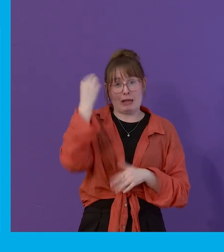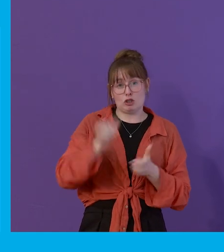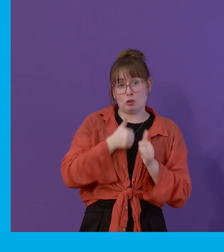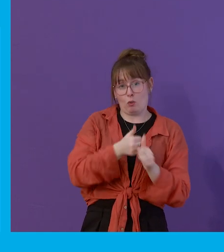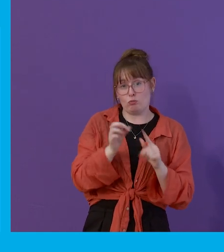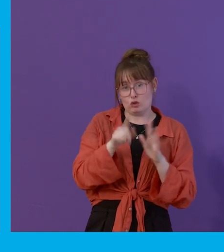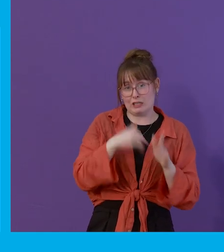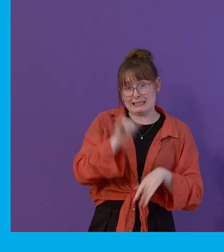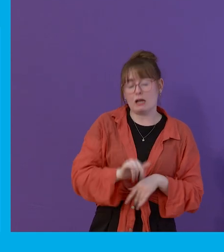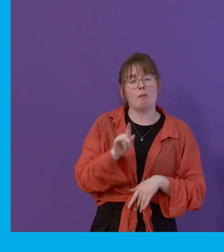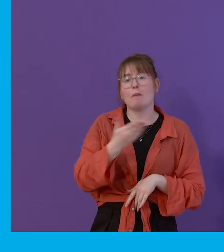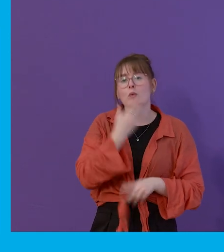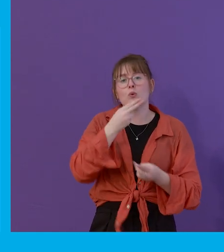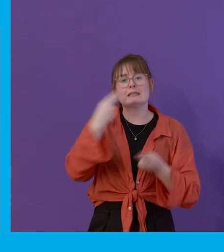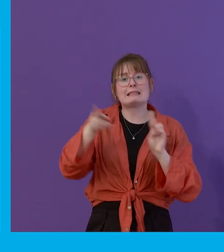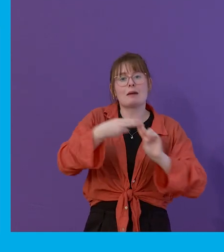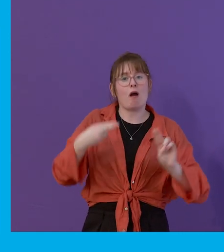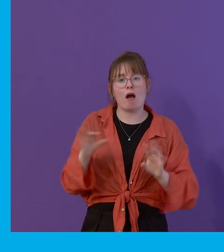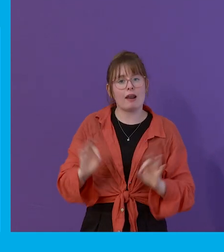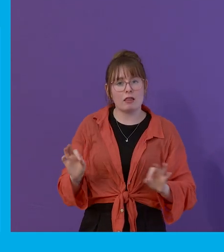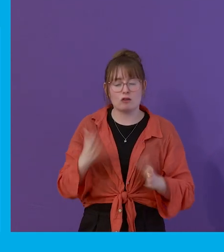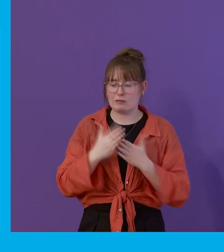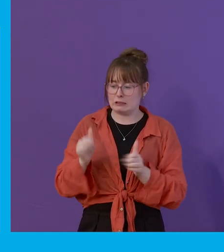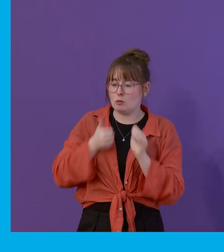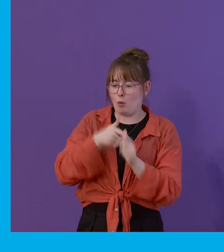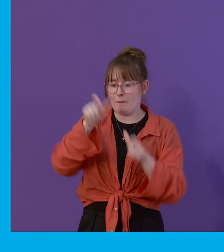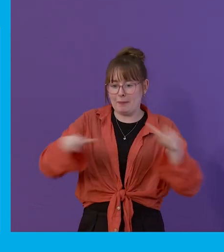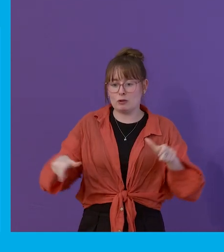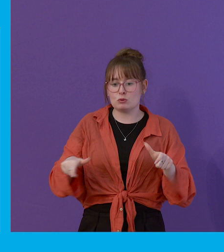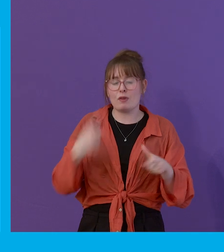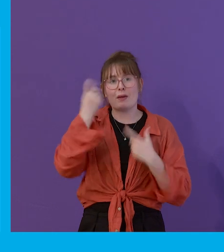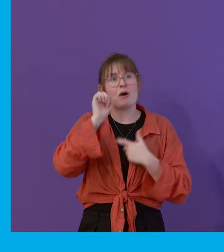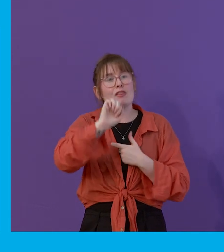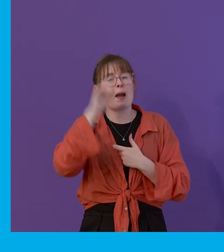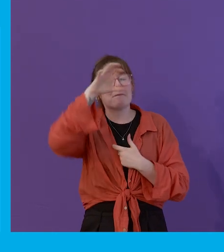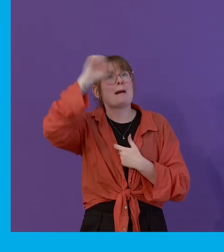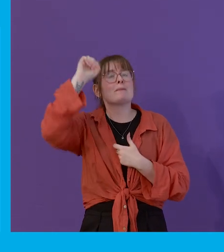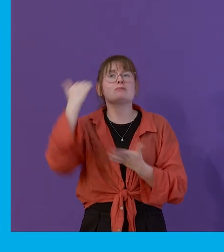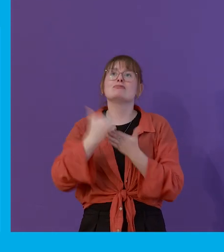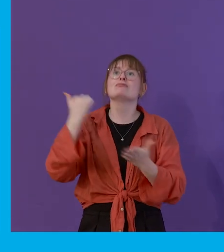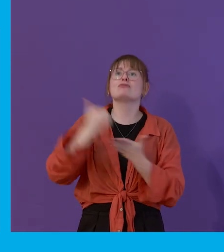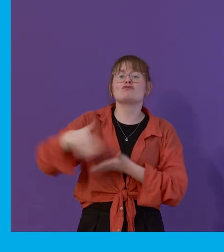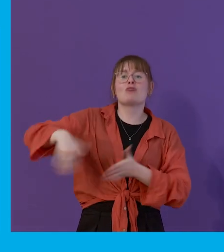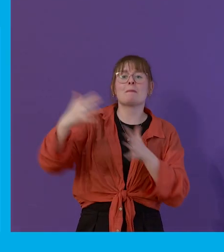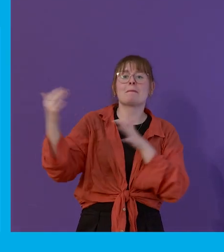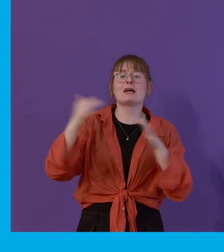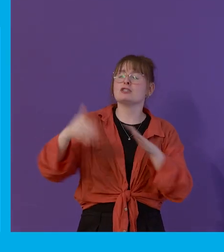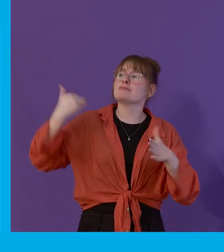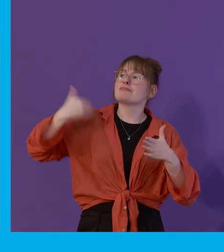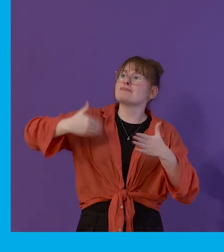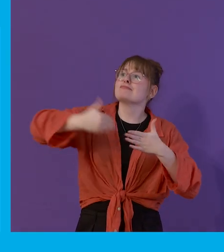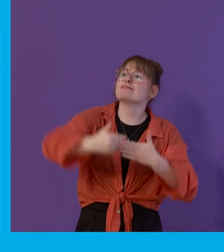it wasn't stigmatised. It was to support people to relive their memories of fantastic rugby matches they'd been to over the years and to come